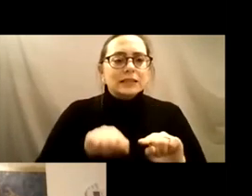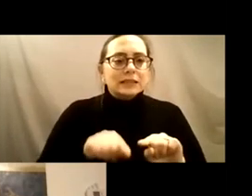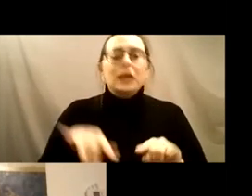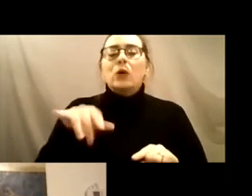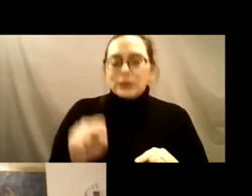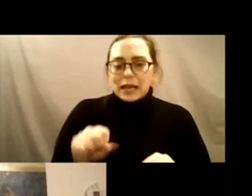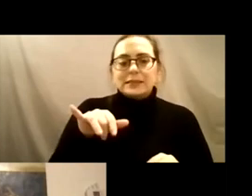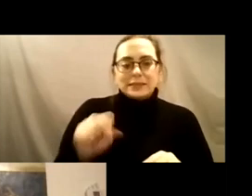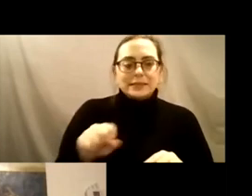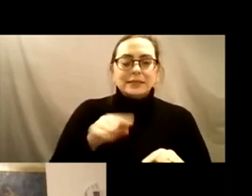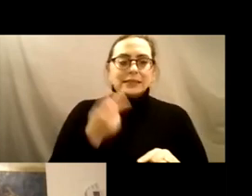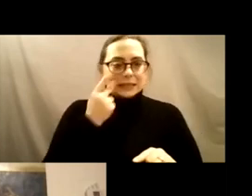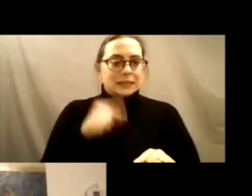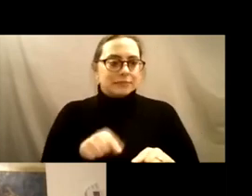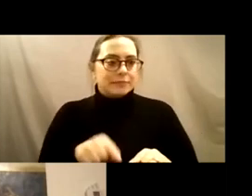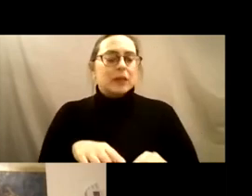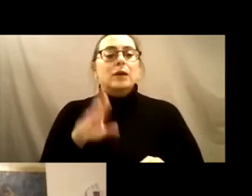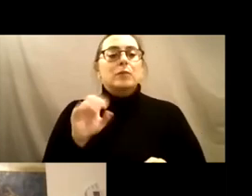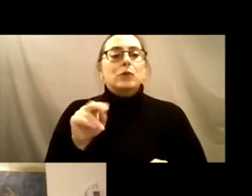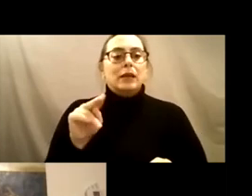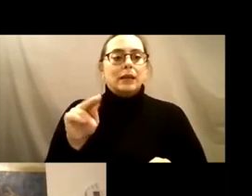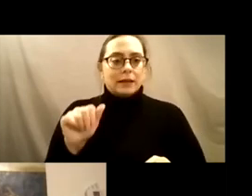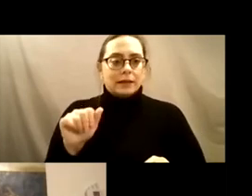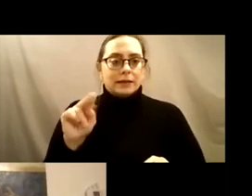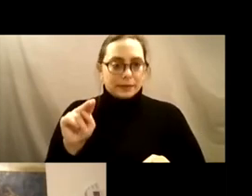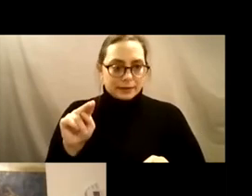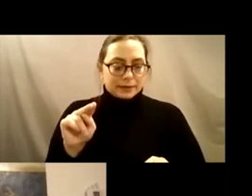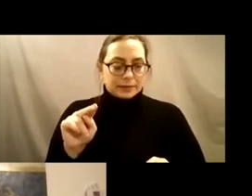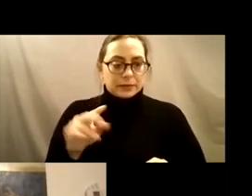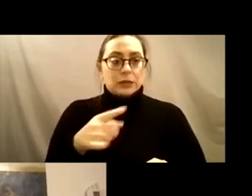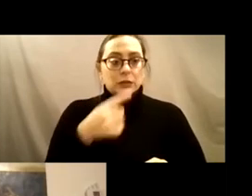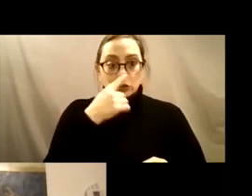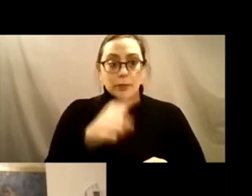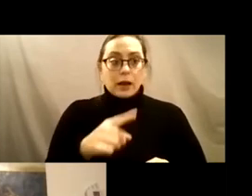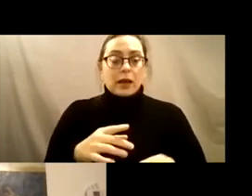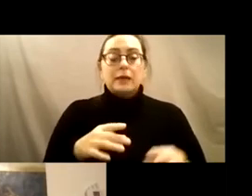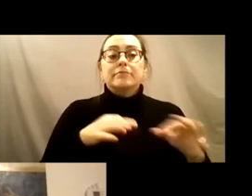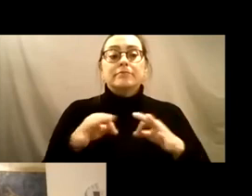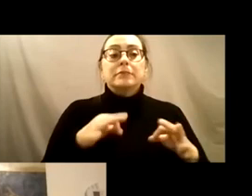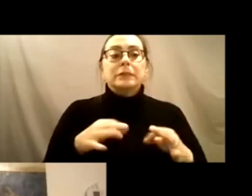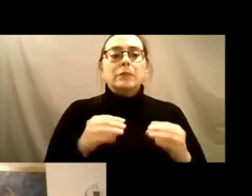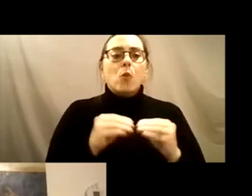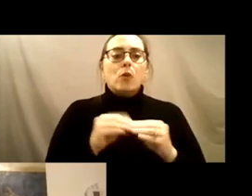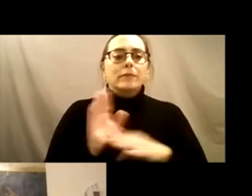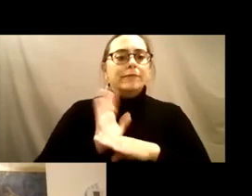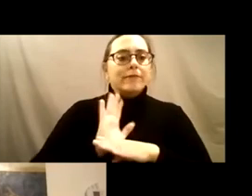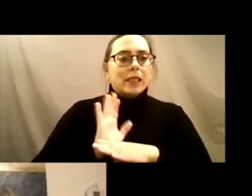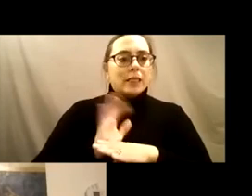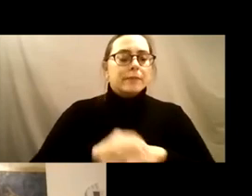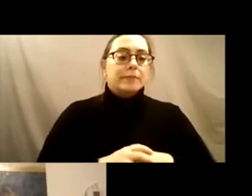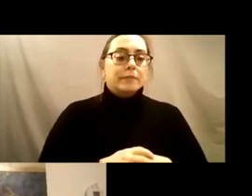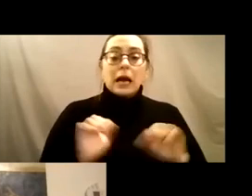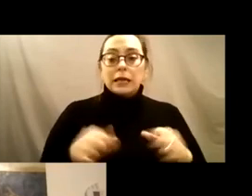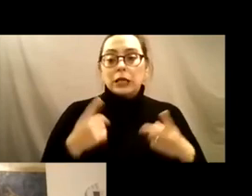yeah. Brennan asked if I would mind speaking a bit more about film, which I can do. It's